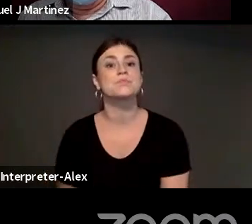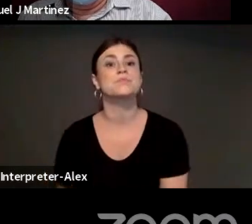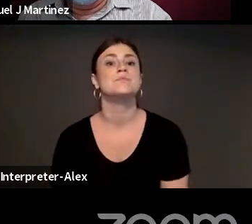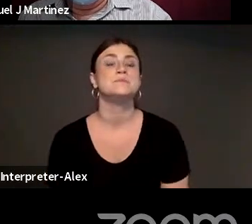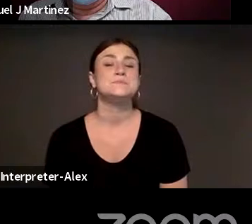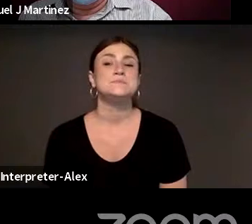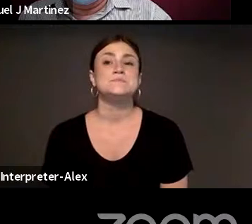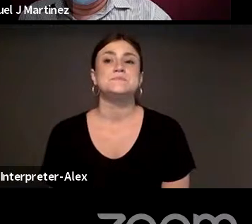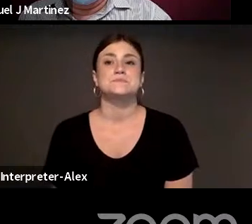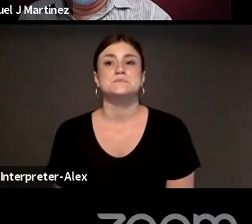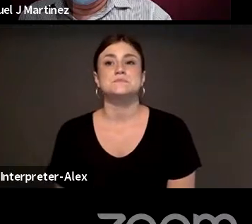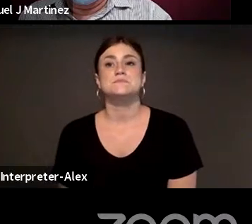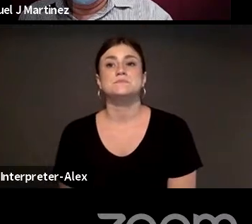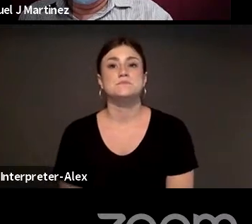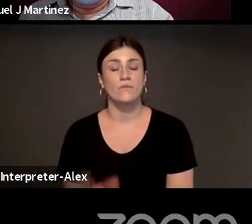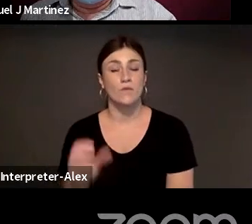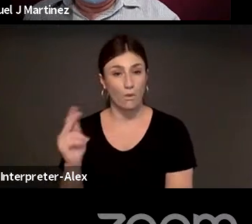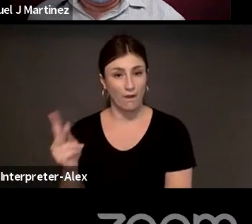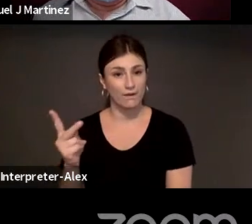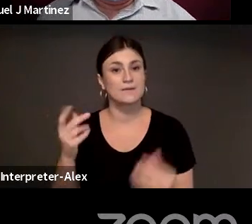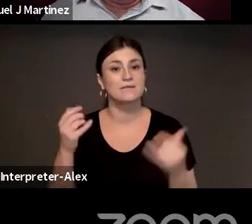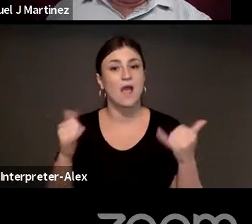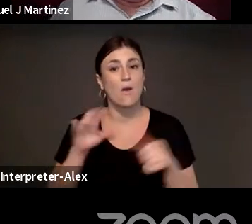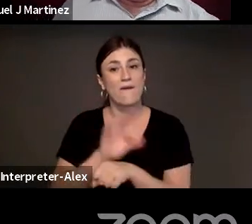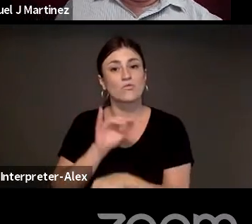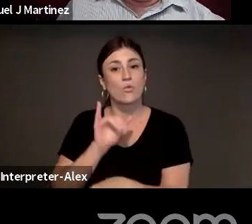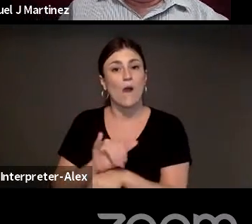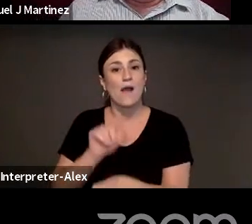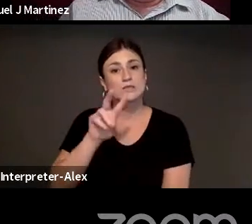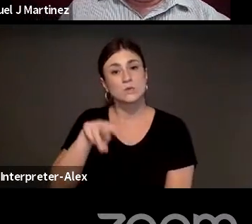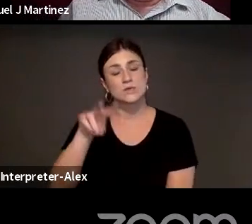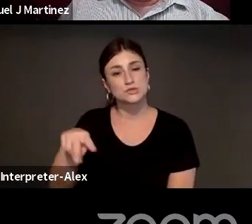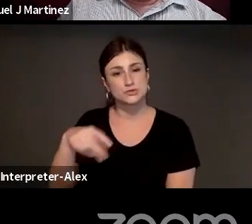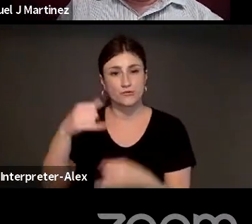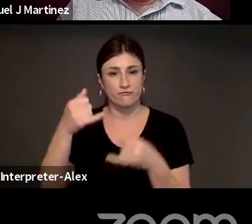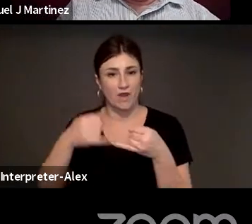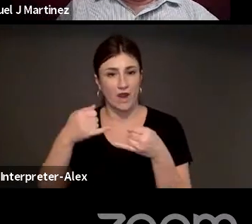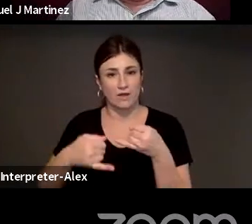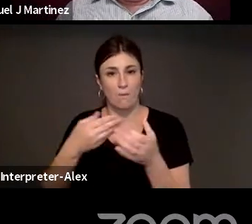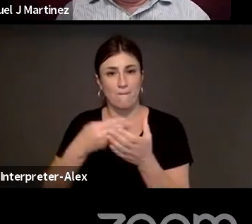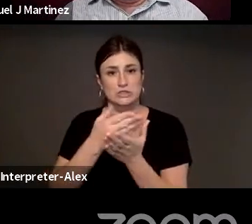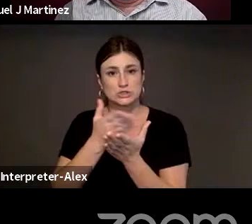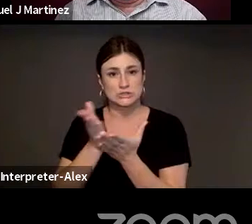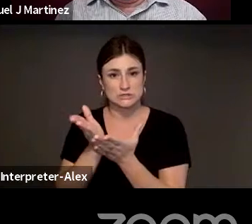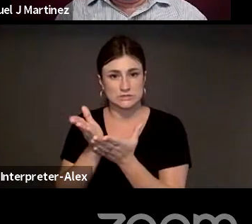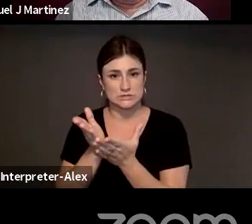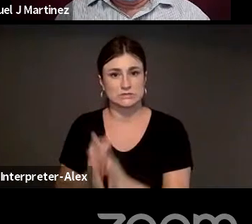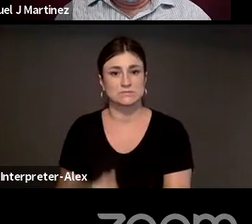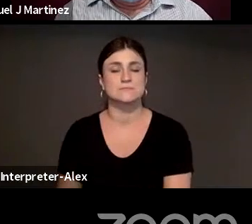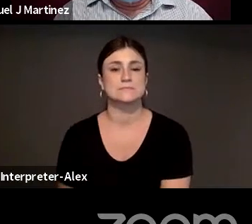so thank you. Before you, I have the FY22 final budget.